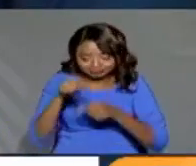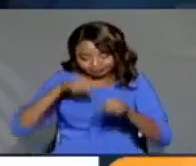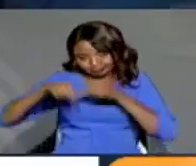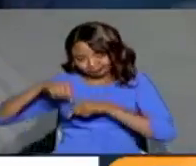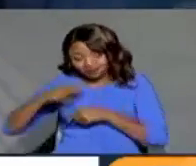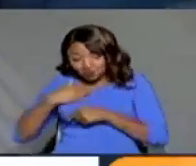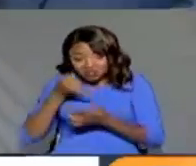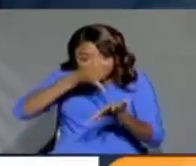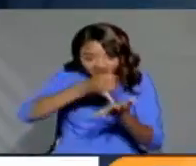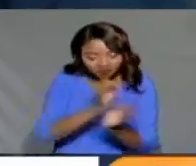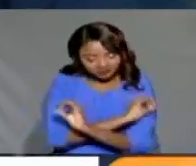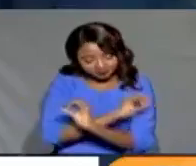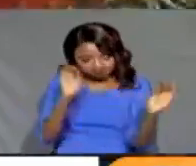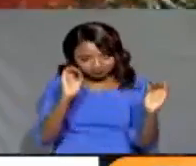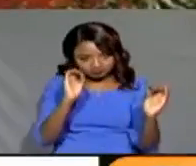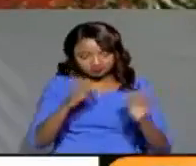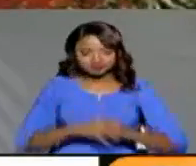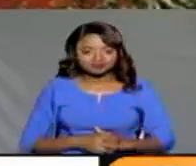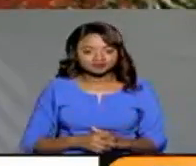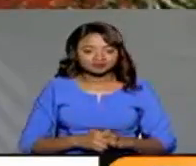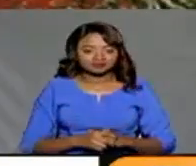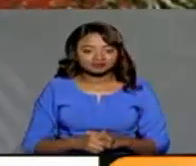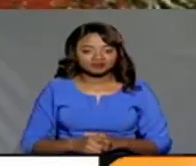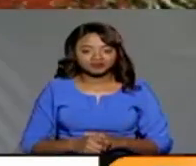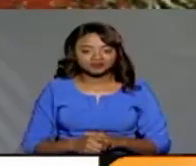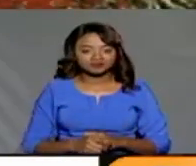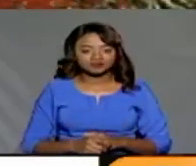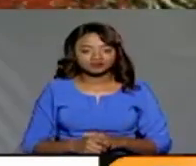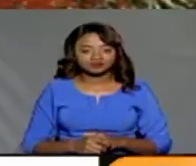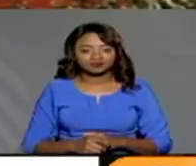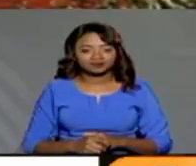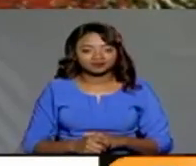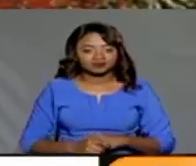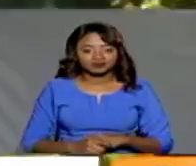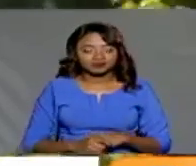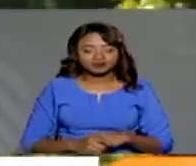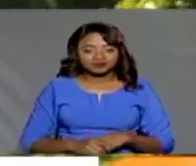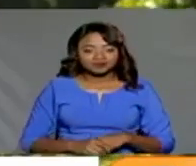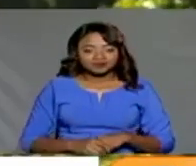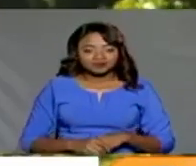that are under the East African Affairs and Regional Development docket. Sam Kitukusweze, NTV.